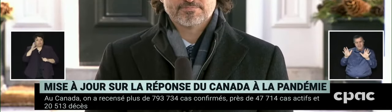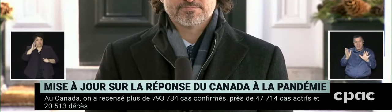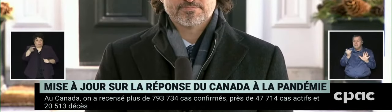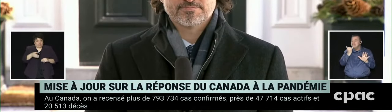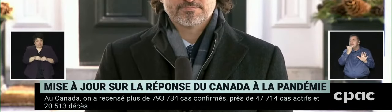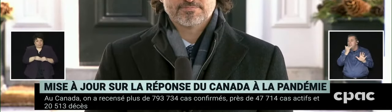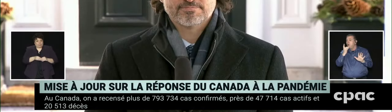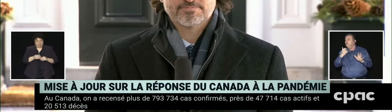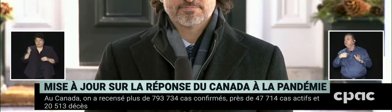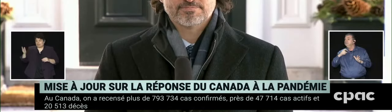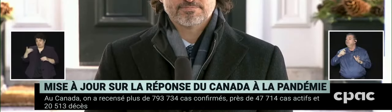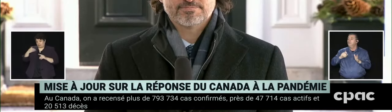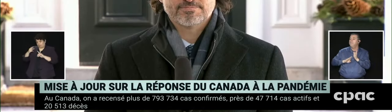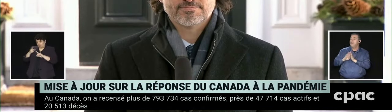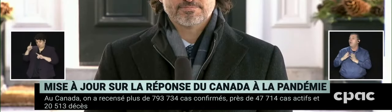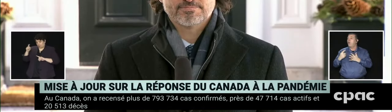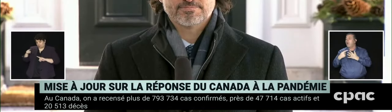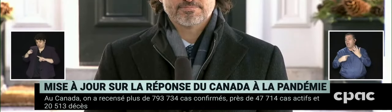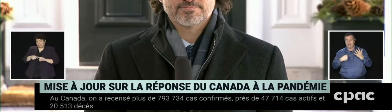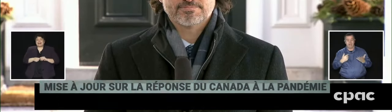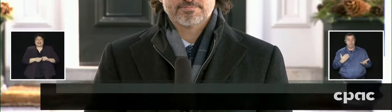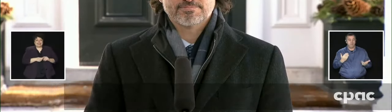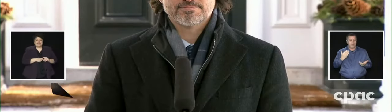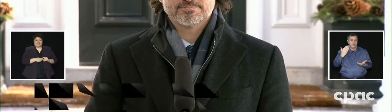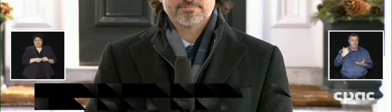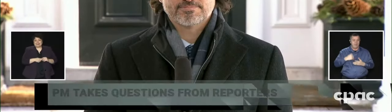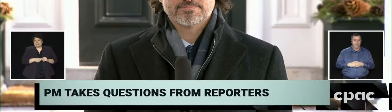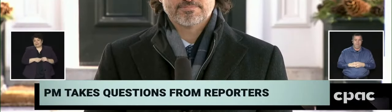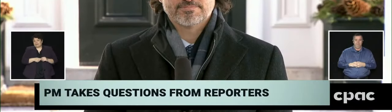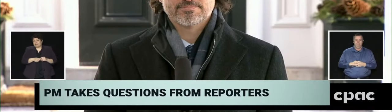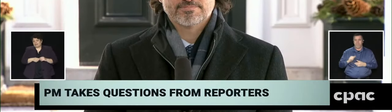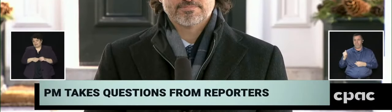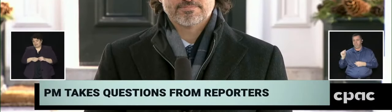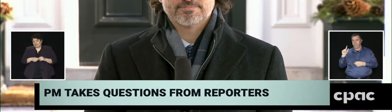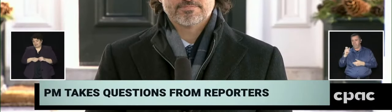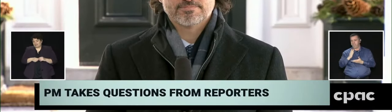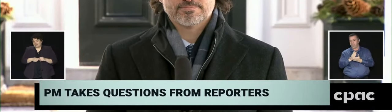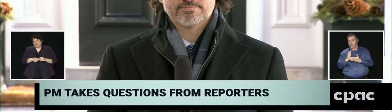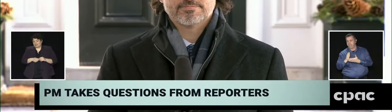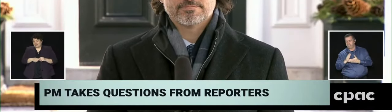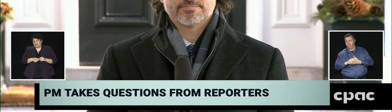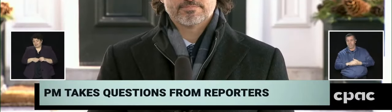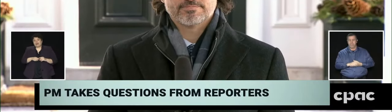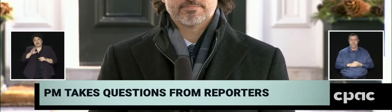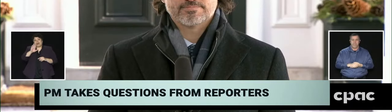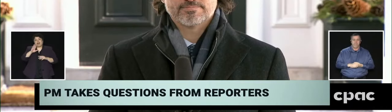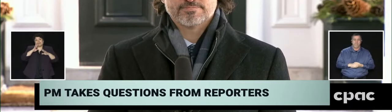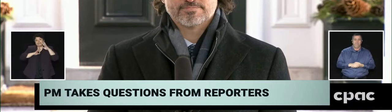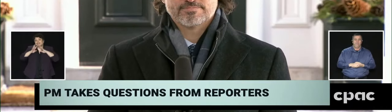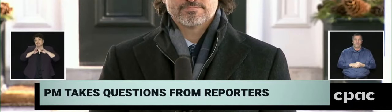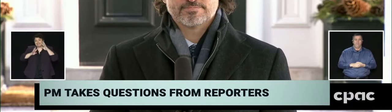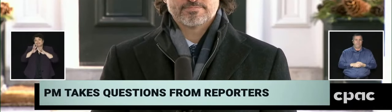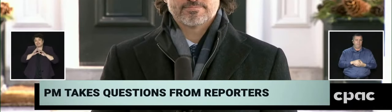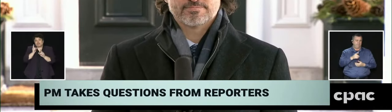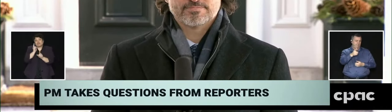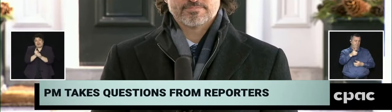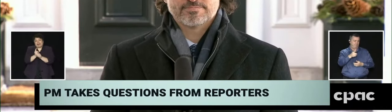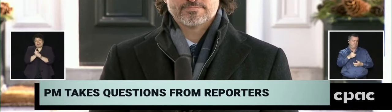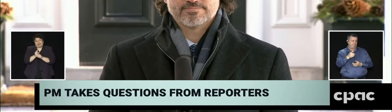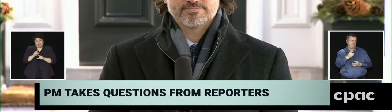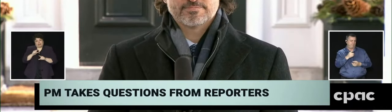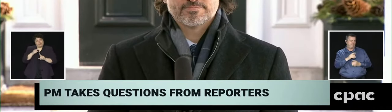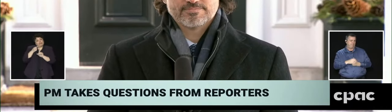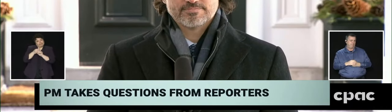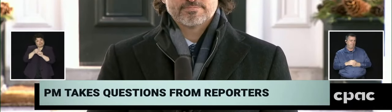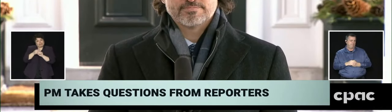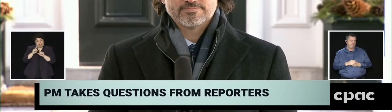Althea? Yeah, I feel like you constantly say the right things, but your government's actions don't follow through